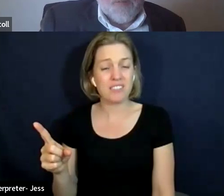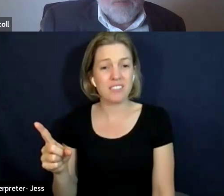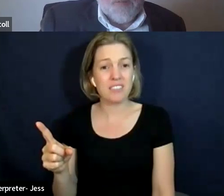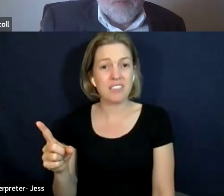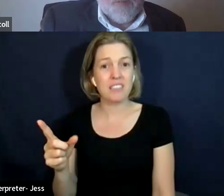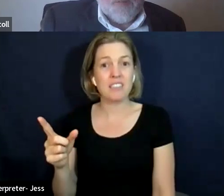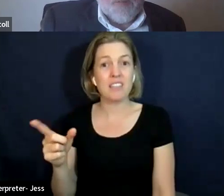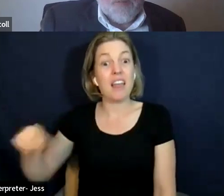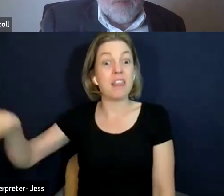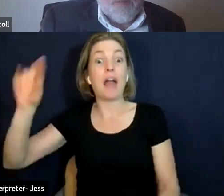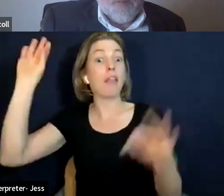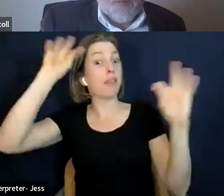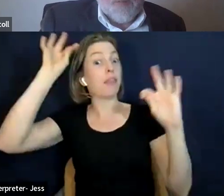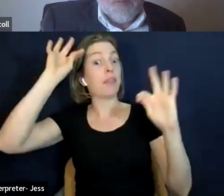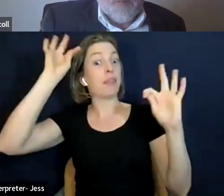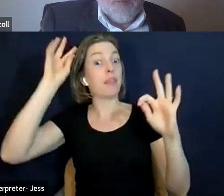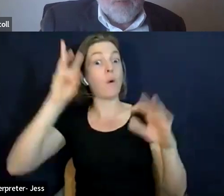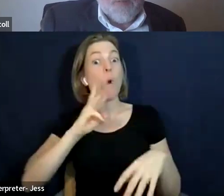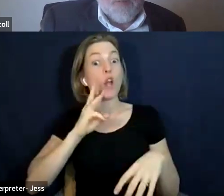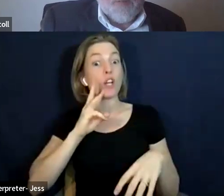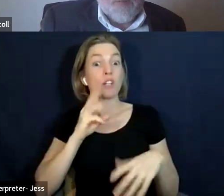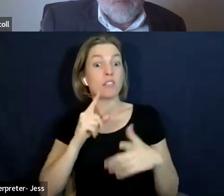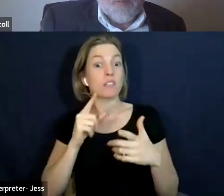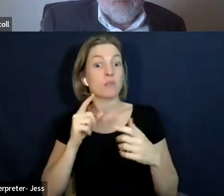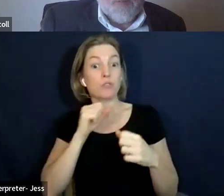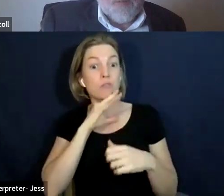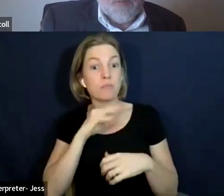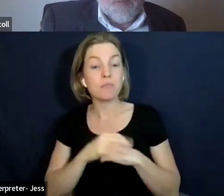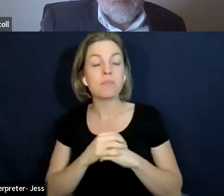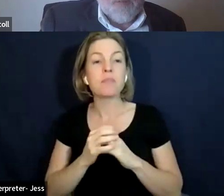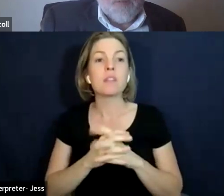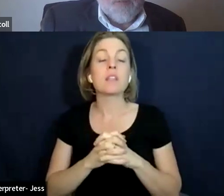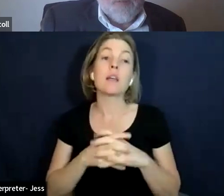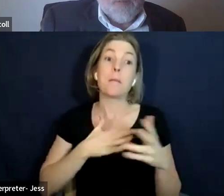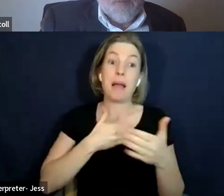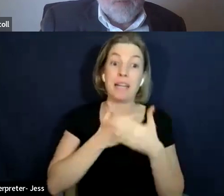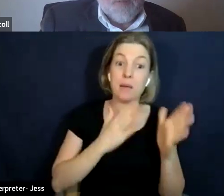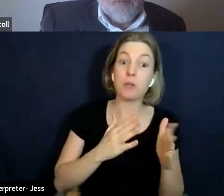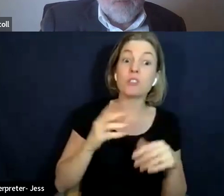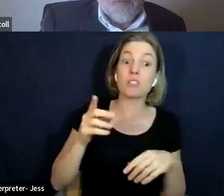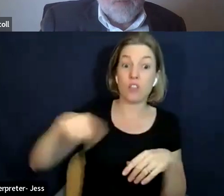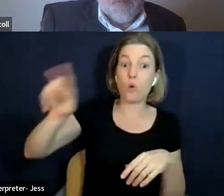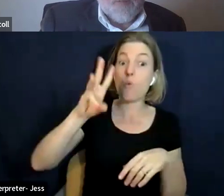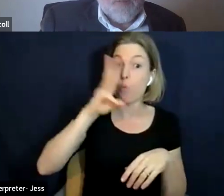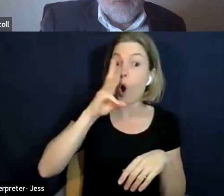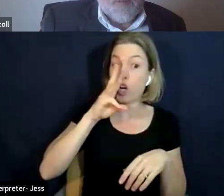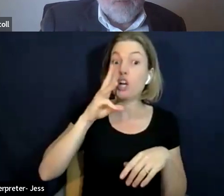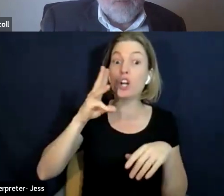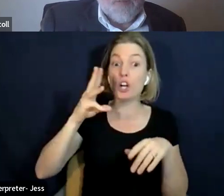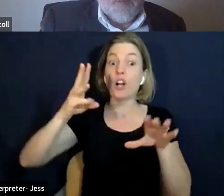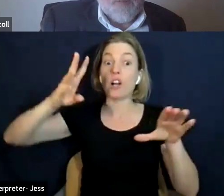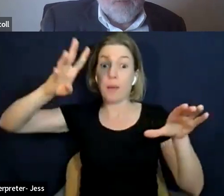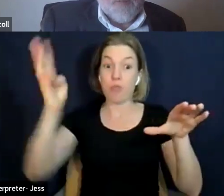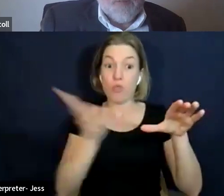exposed to it. Me and my neighbors had the sewage floodwater in our homes that came right in through the back door,